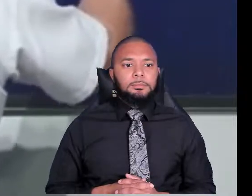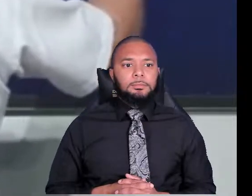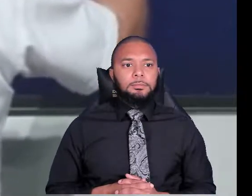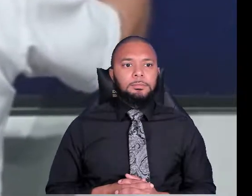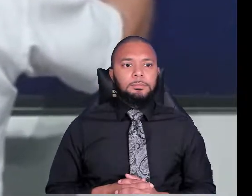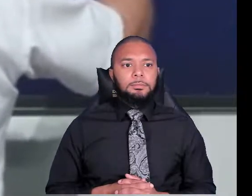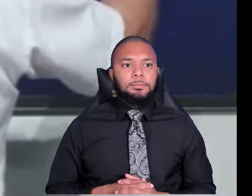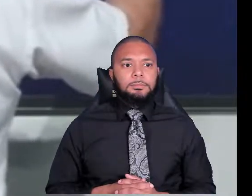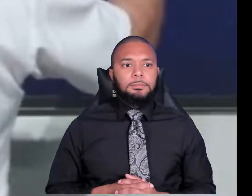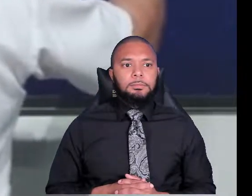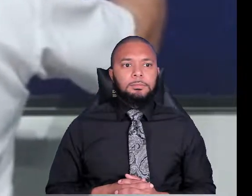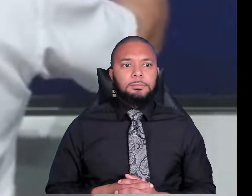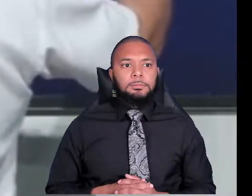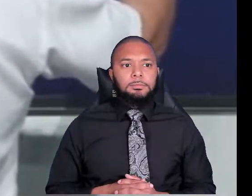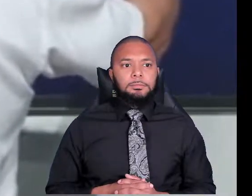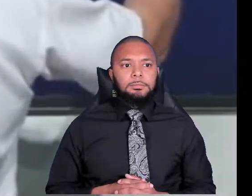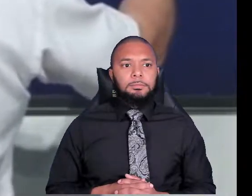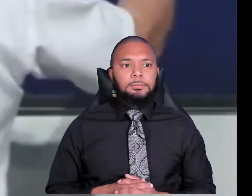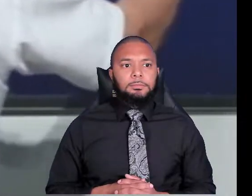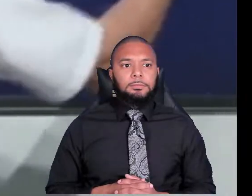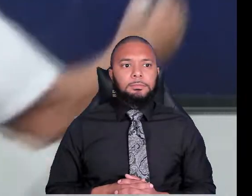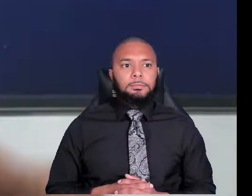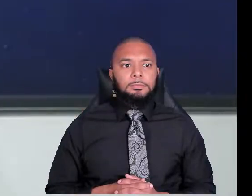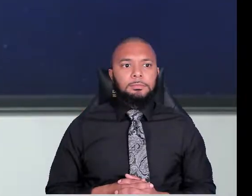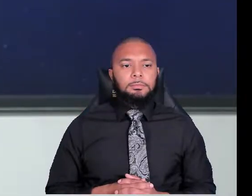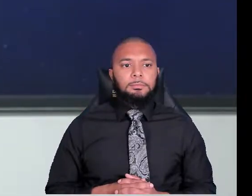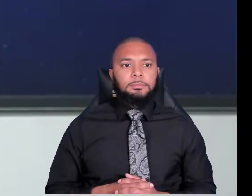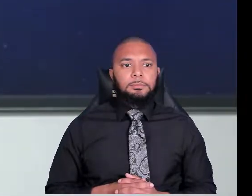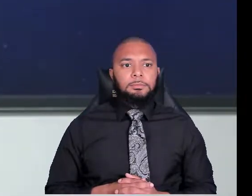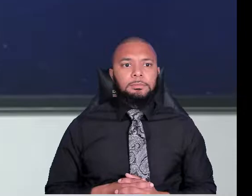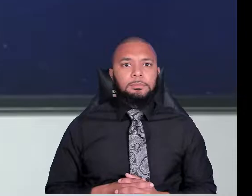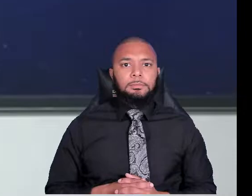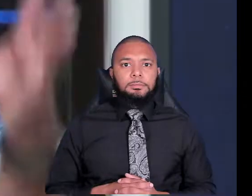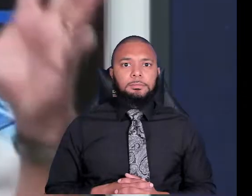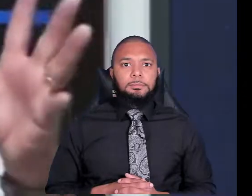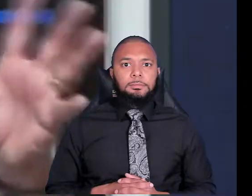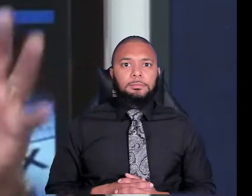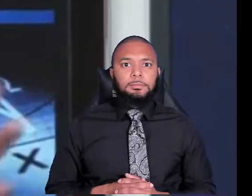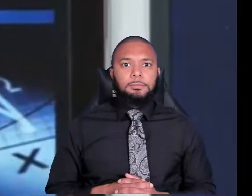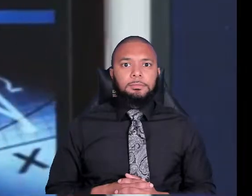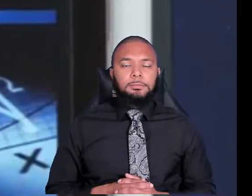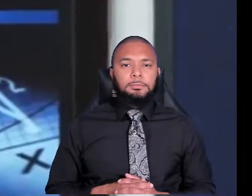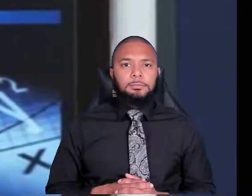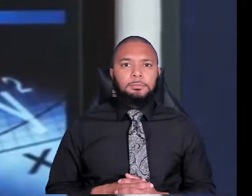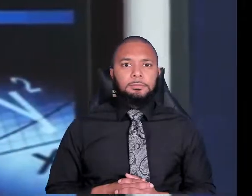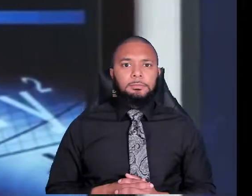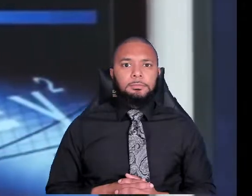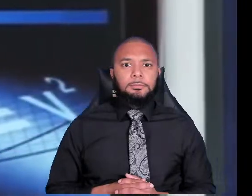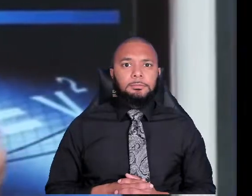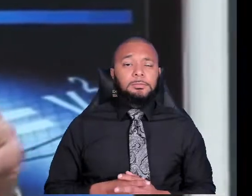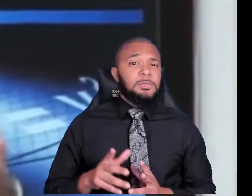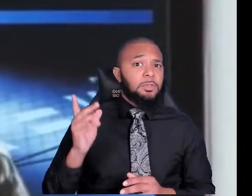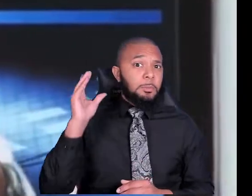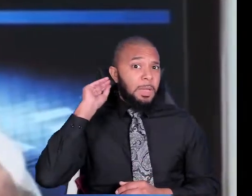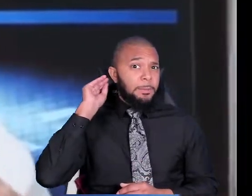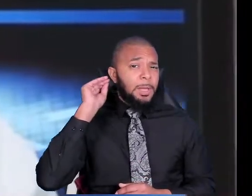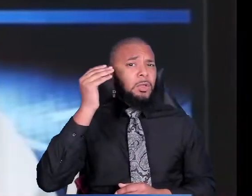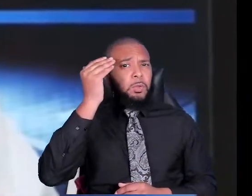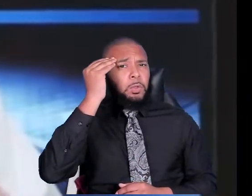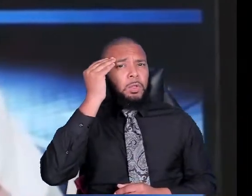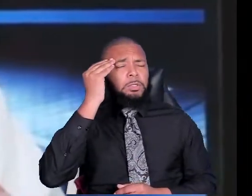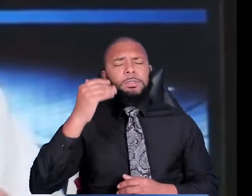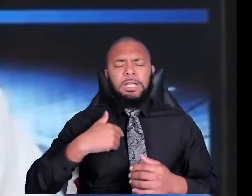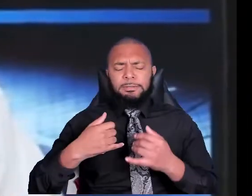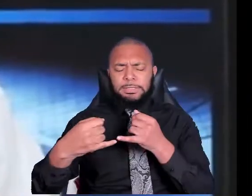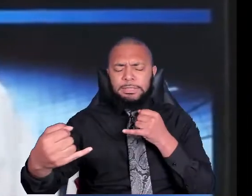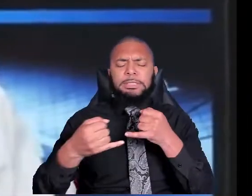5y equals negative 2. So in the back of your mind, you have this idea that we're looking at two